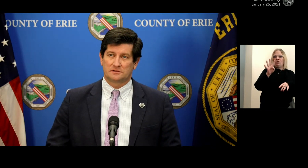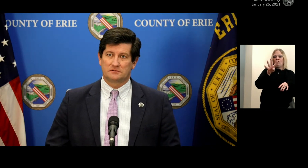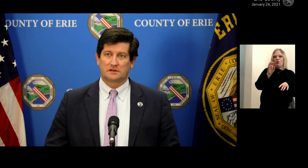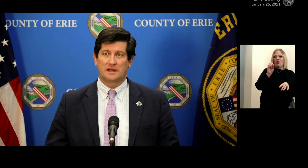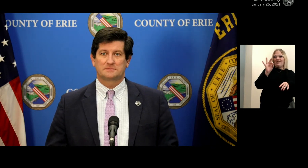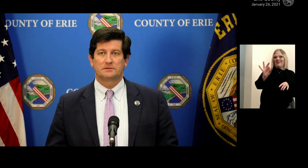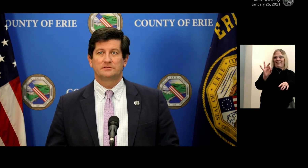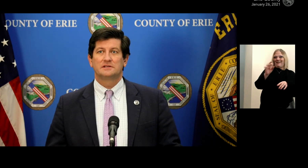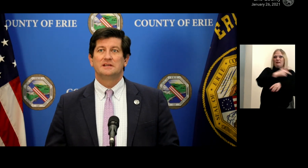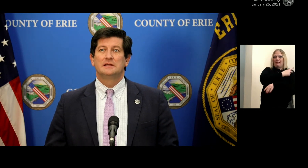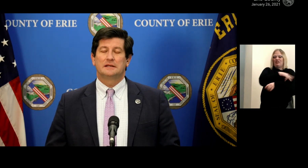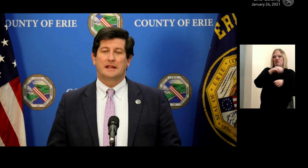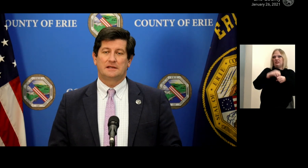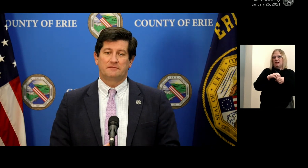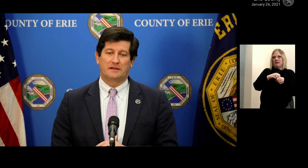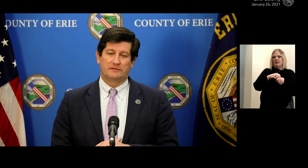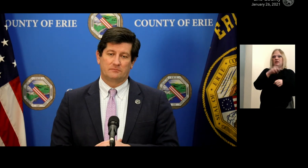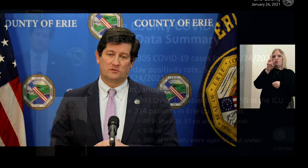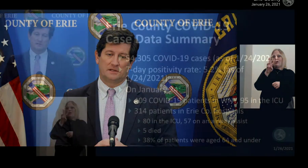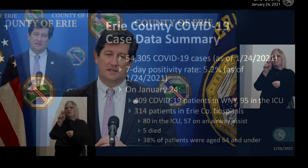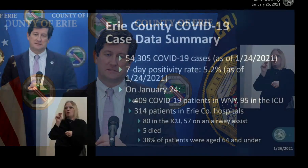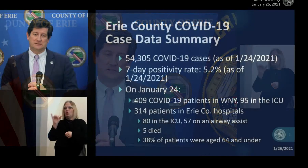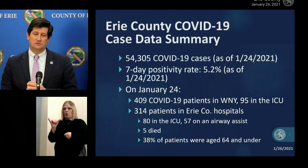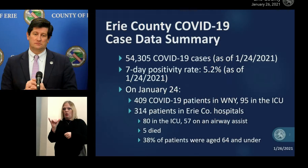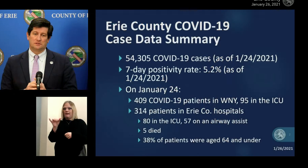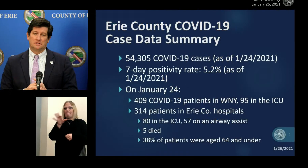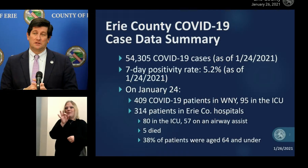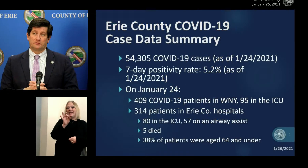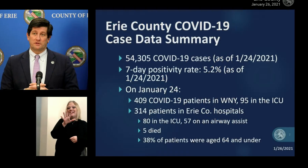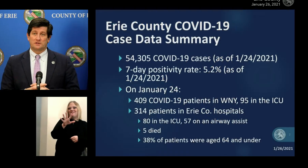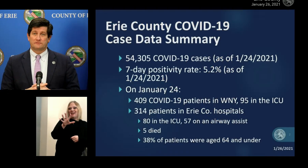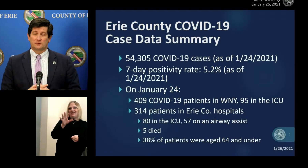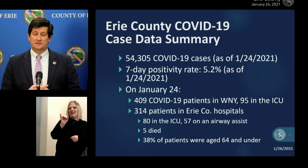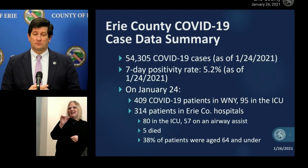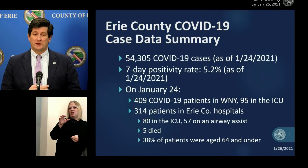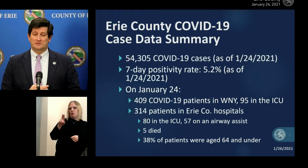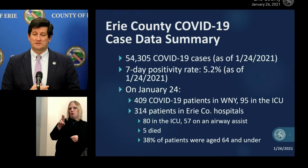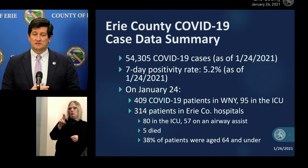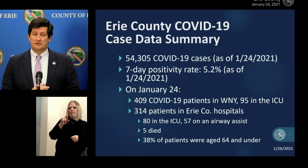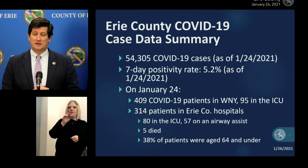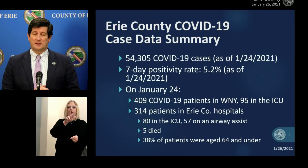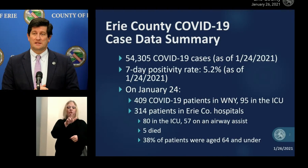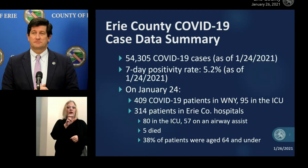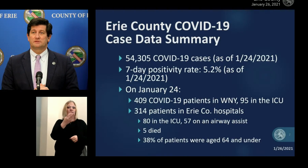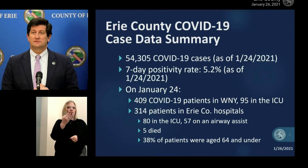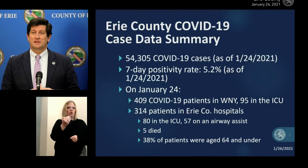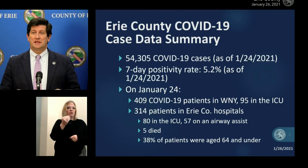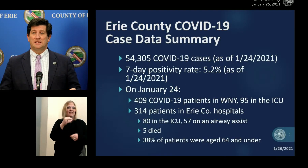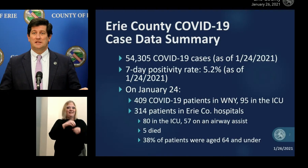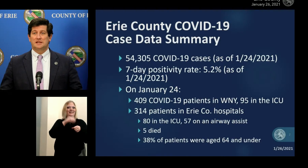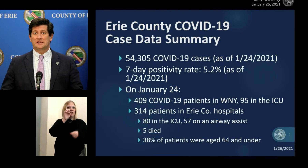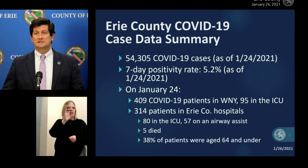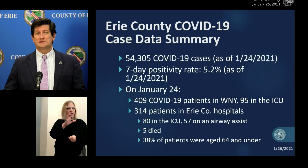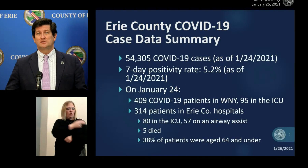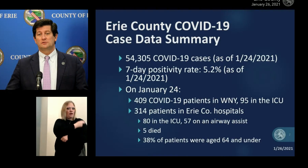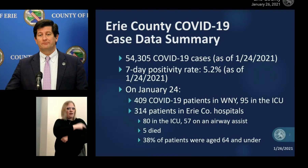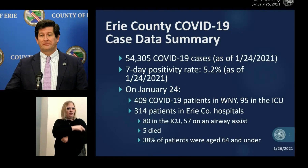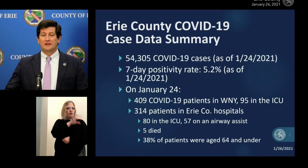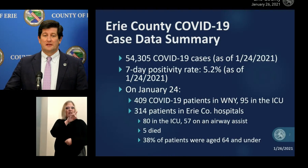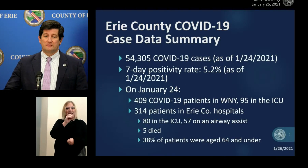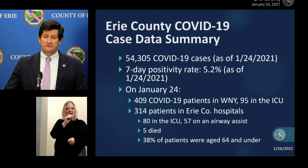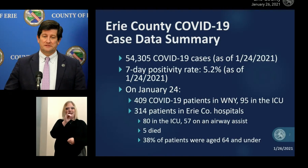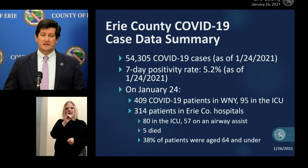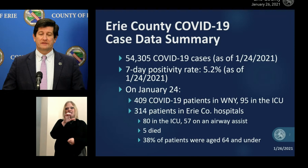patients in Western Erie hospitals. 95 of them were in the ICU. 314 patients in Erie County hospitals, 80 in the